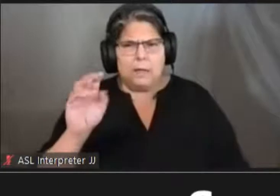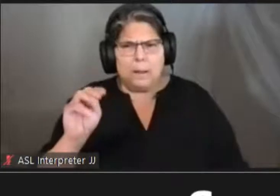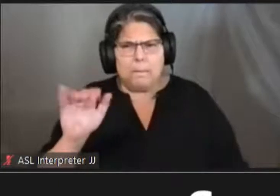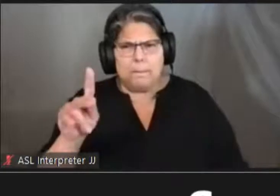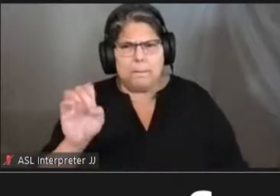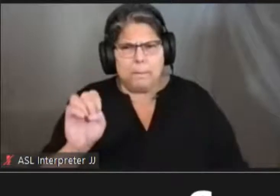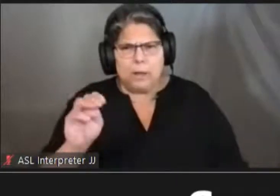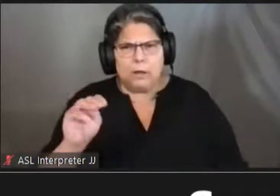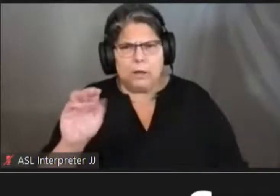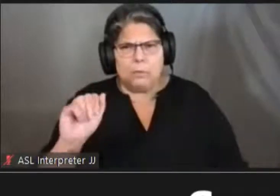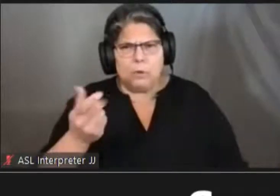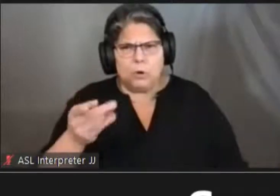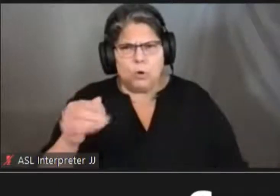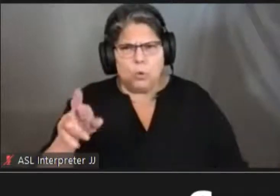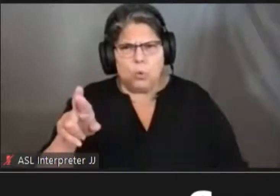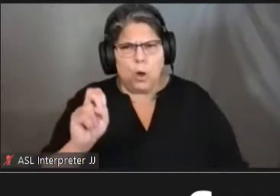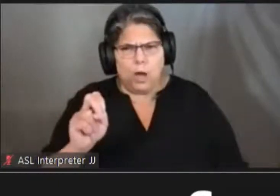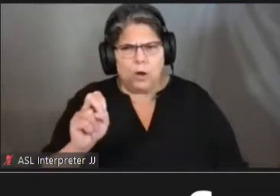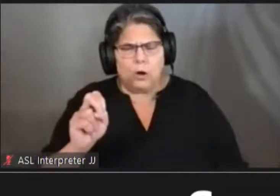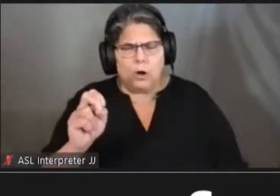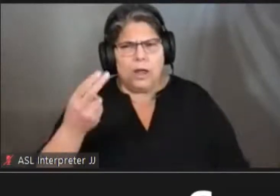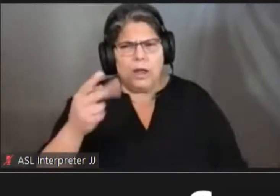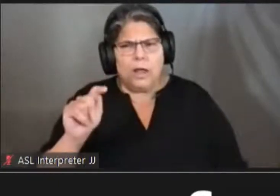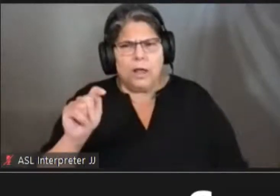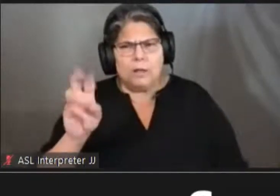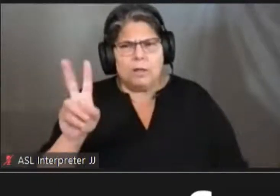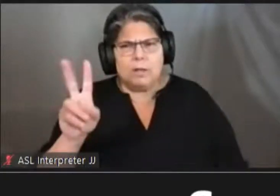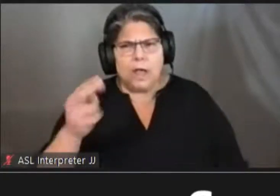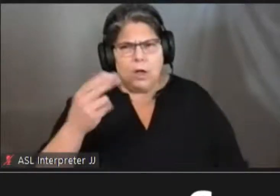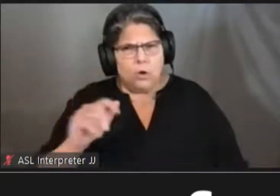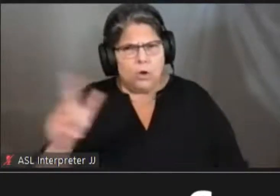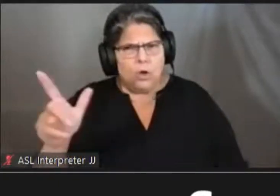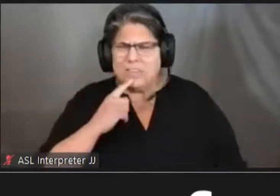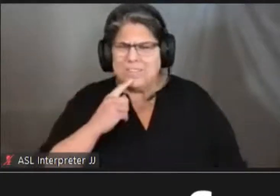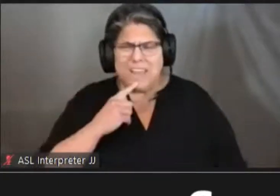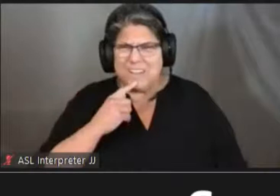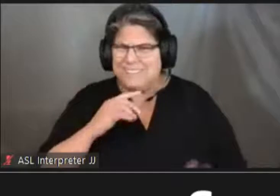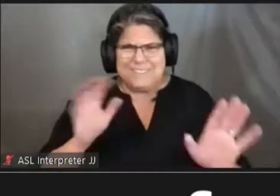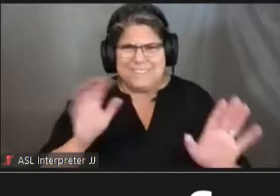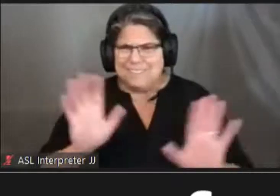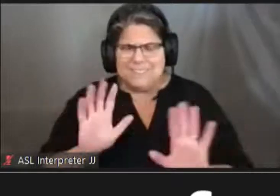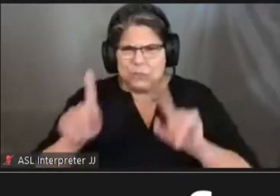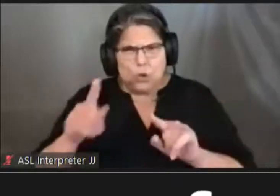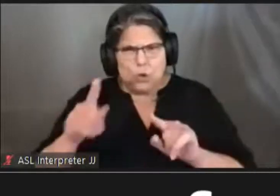saying not to get tested if you've been vaccinated.